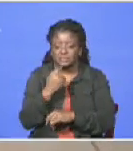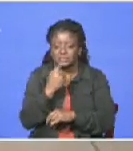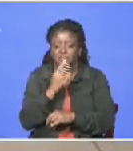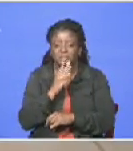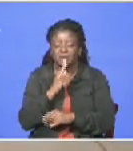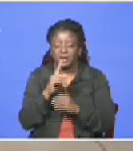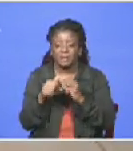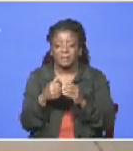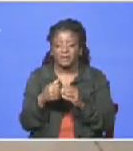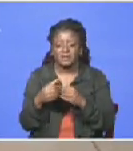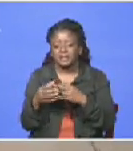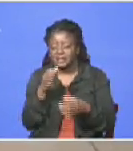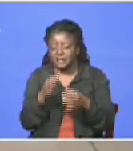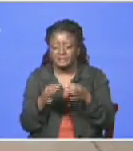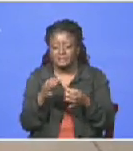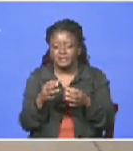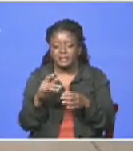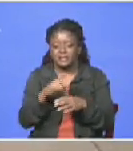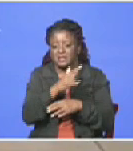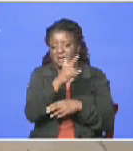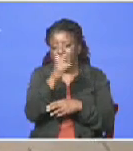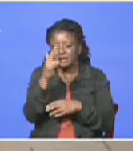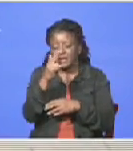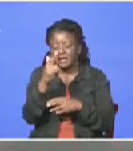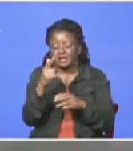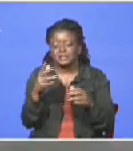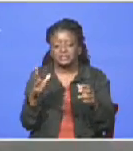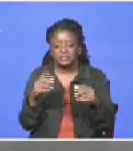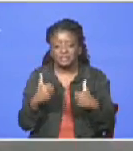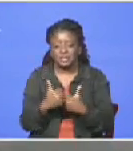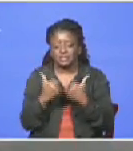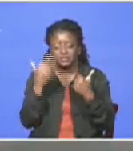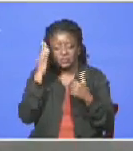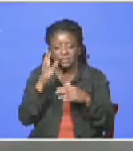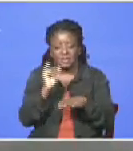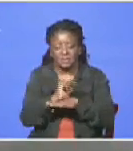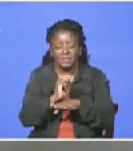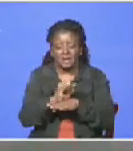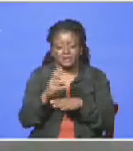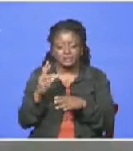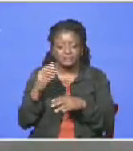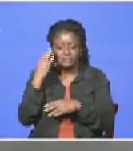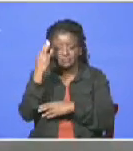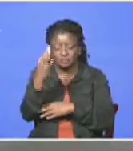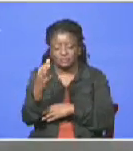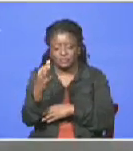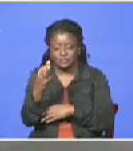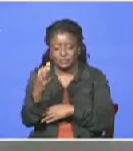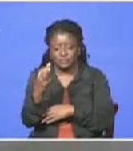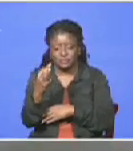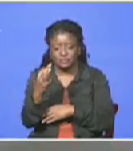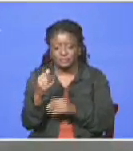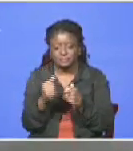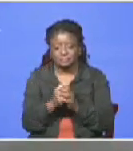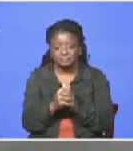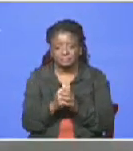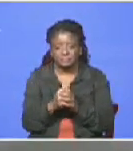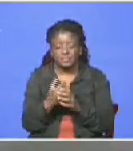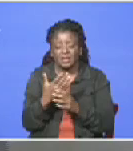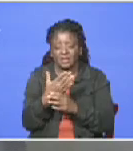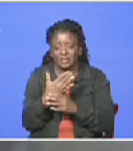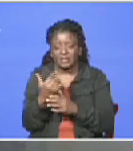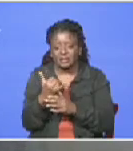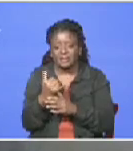impact its future prospects. I mean, obviously, the operator will have to evaluate that, and they will have to see what the